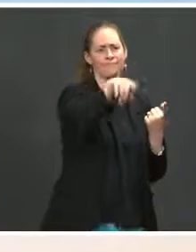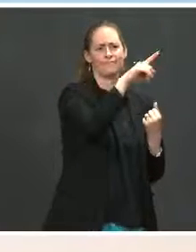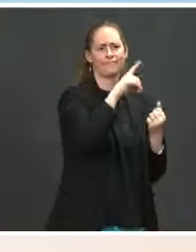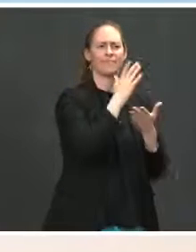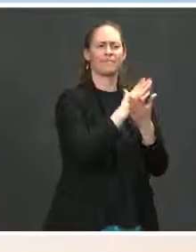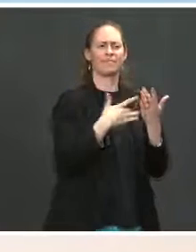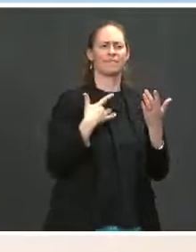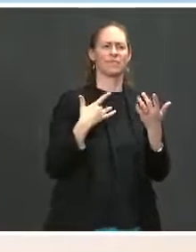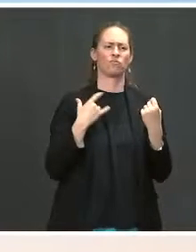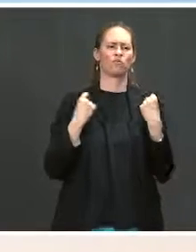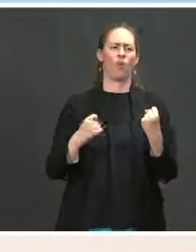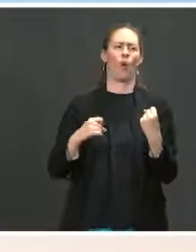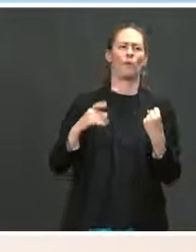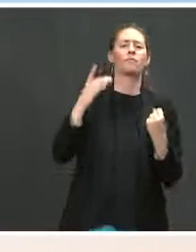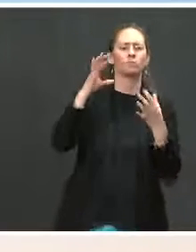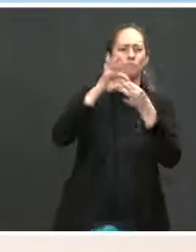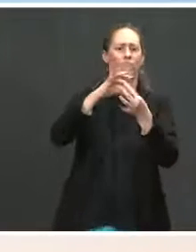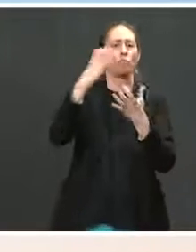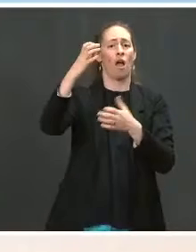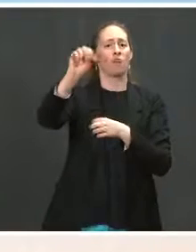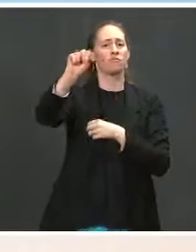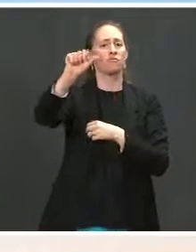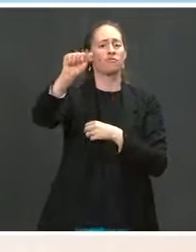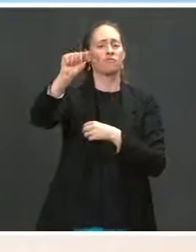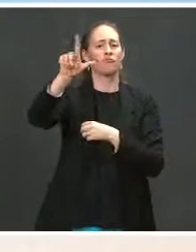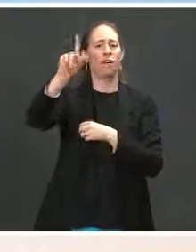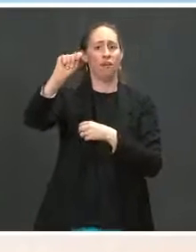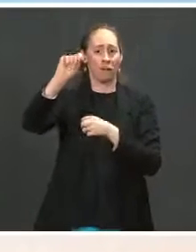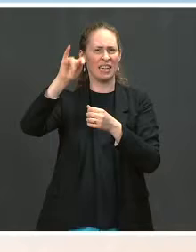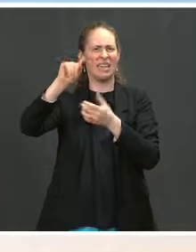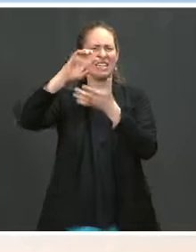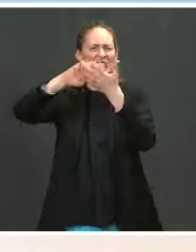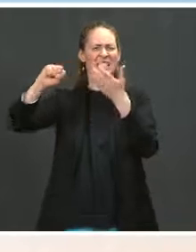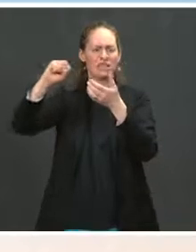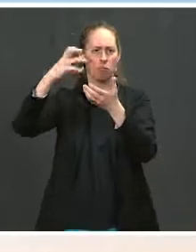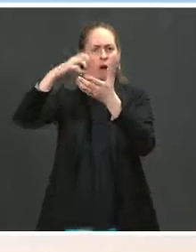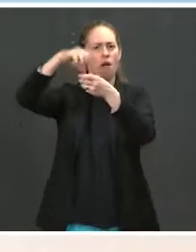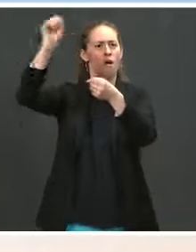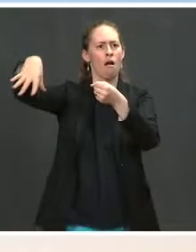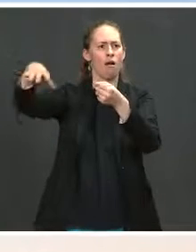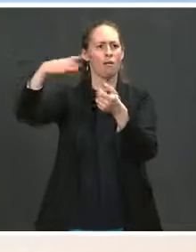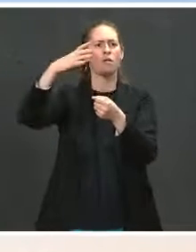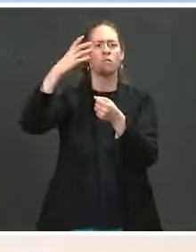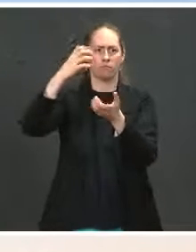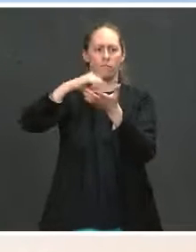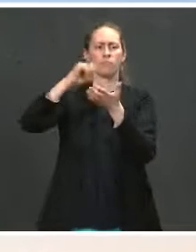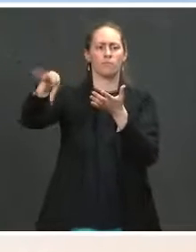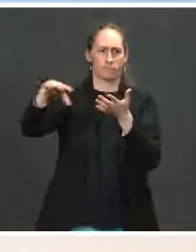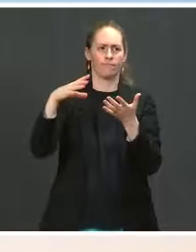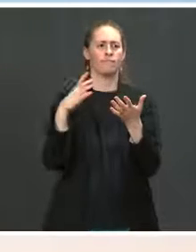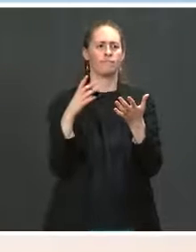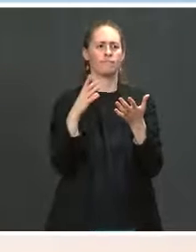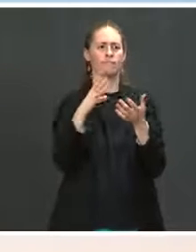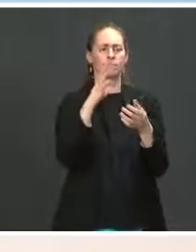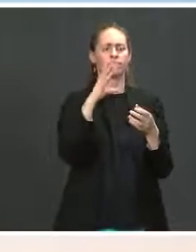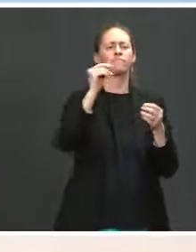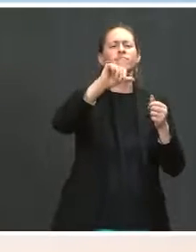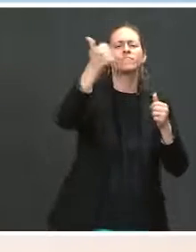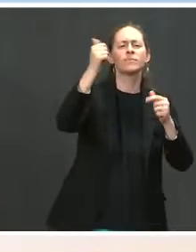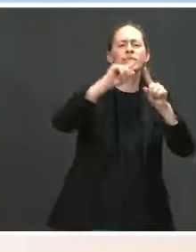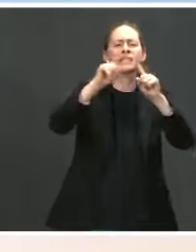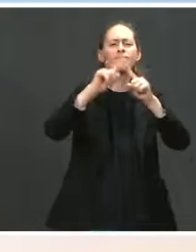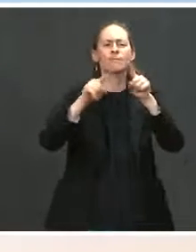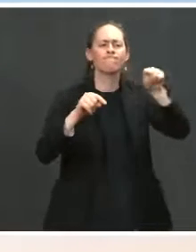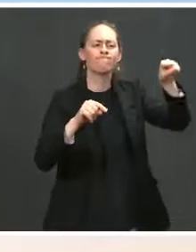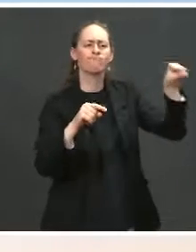we're familiar with them. There's a meeting later this afternoon with Ron Klain and Steve Ricchetti, I think with some of these members and others. There's a range of topics